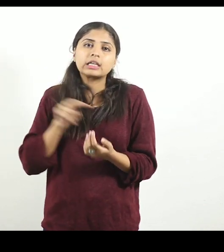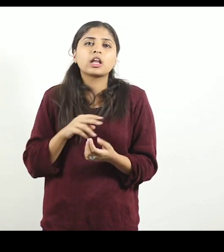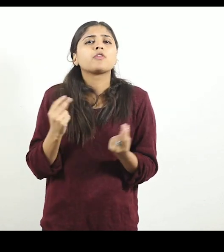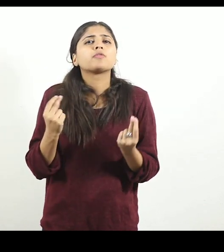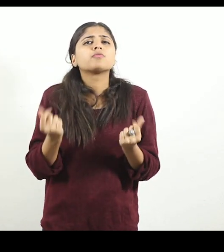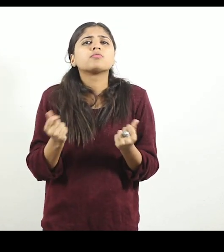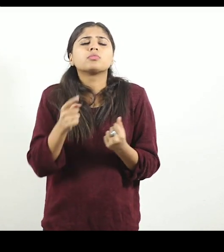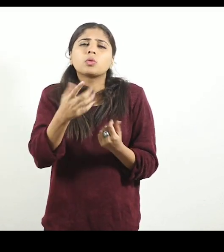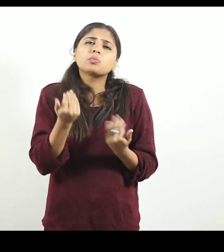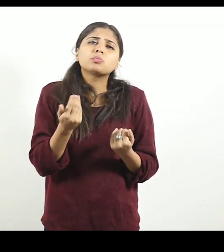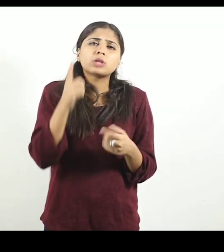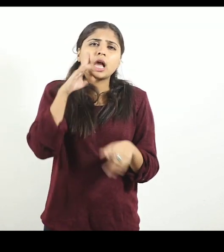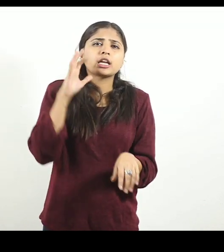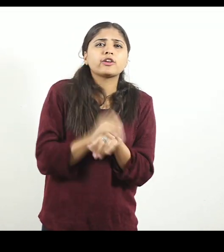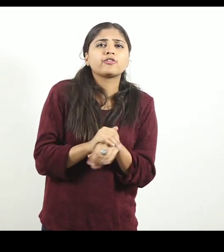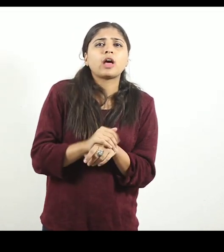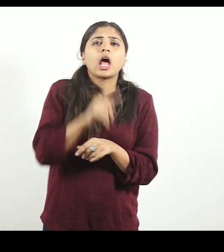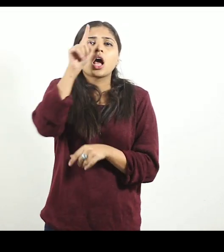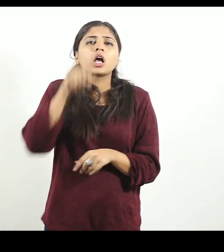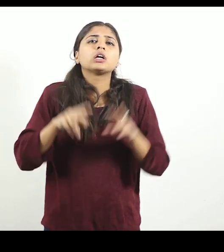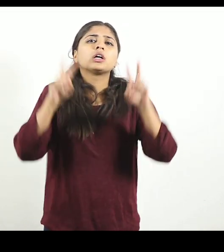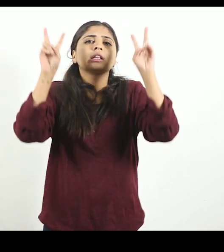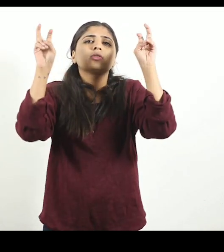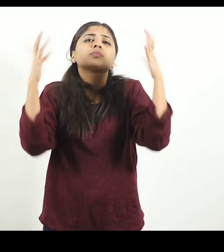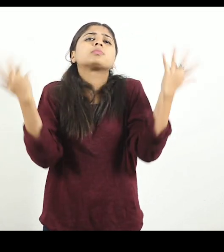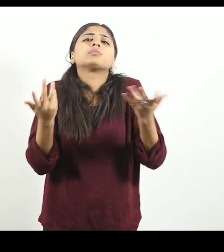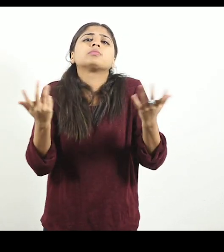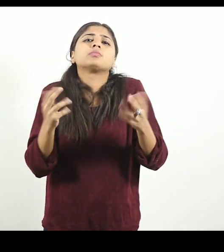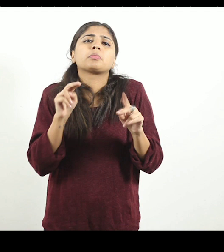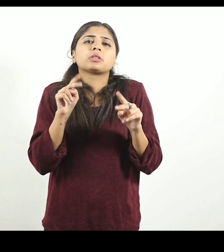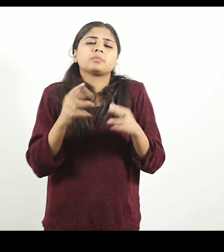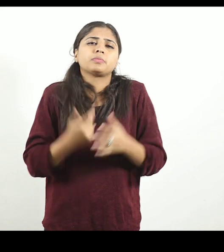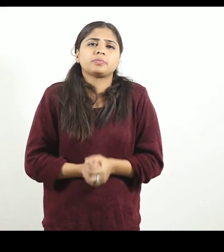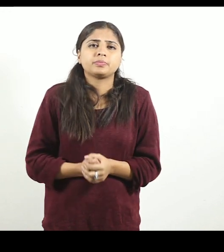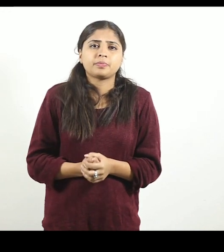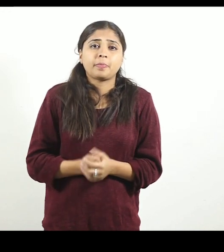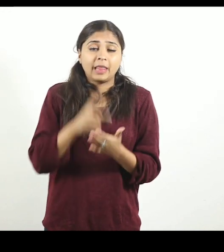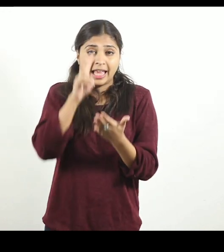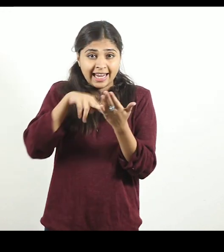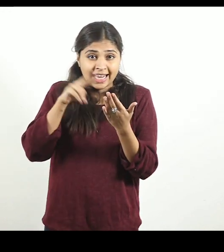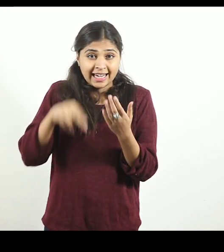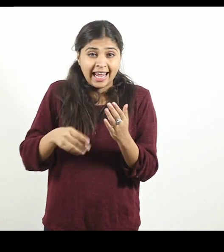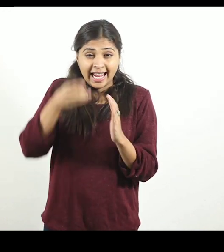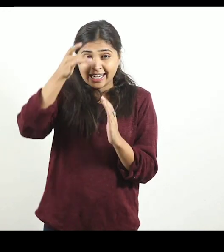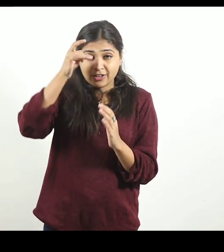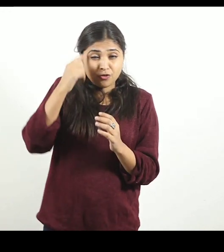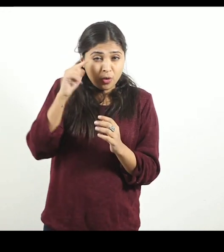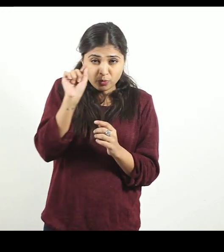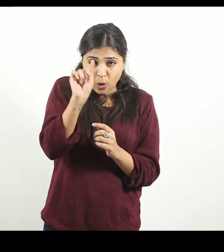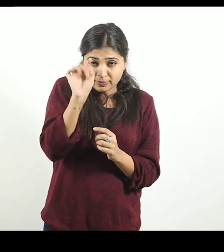between. In doing so, you will be able to identify the theme of the passage.